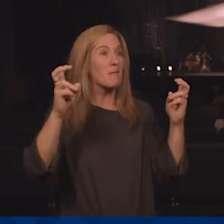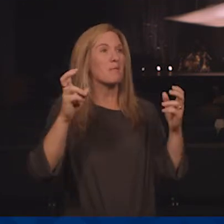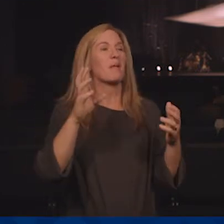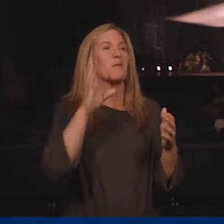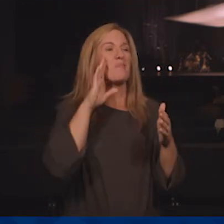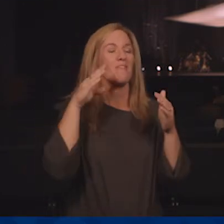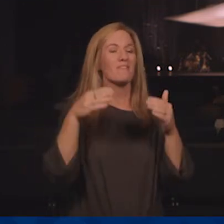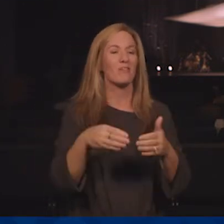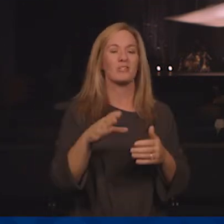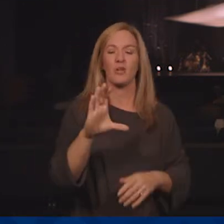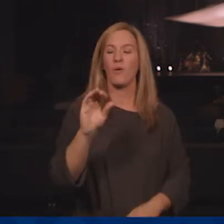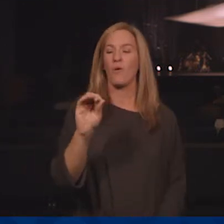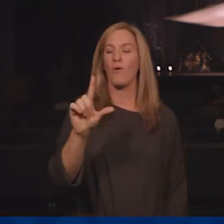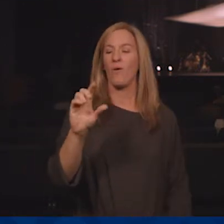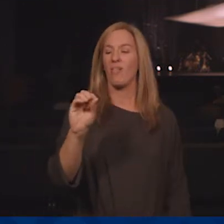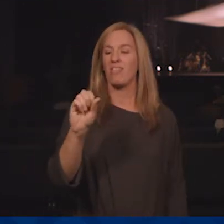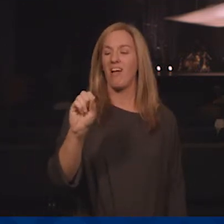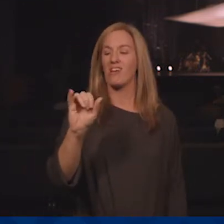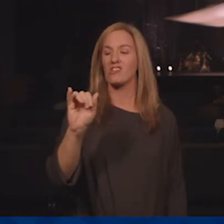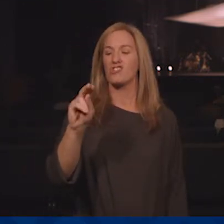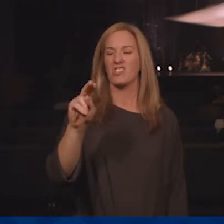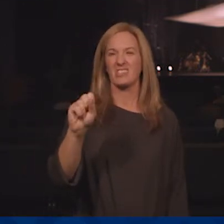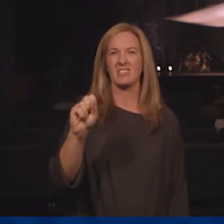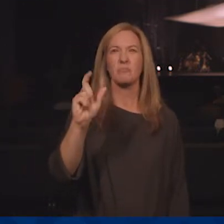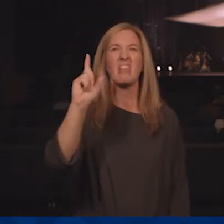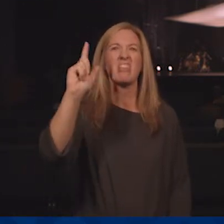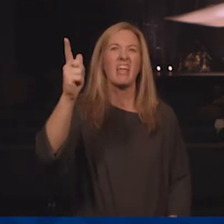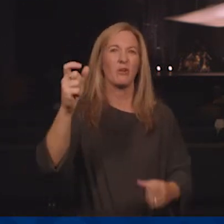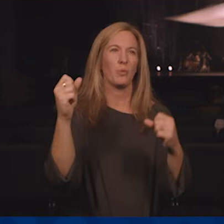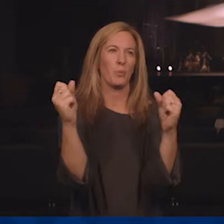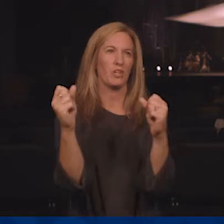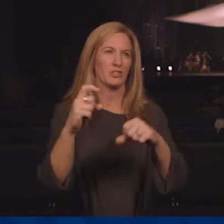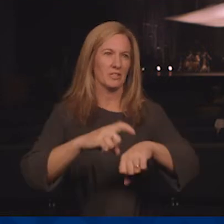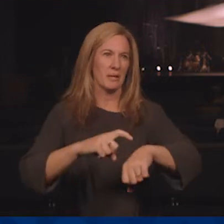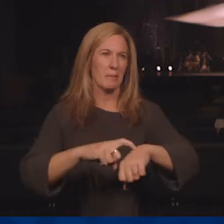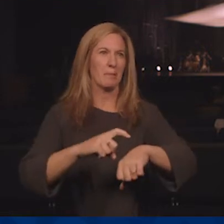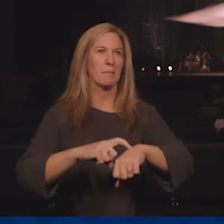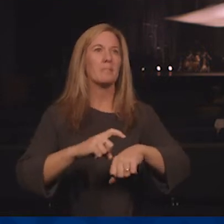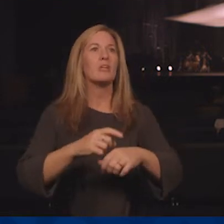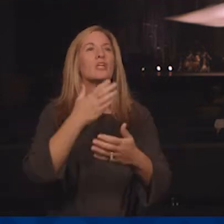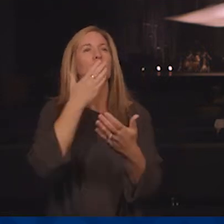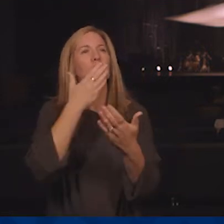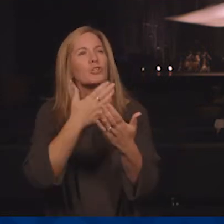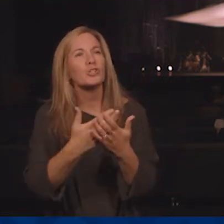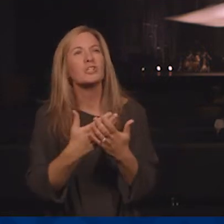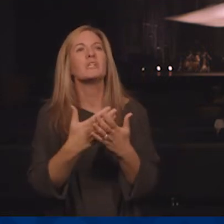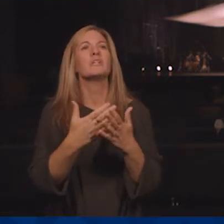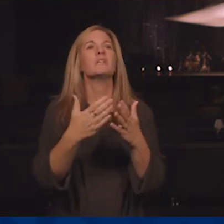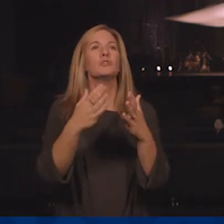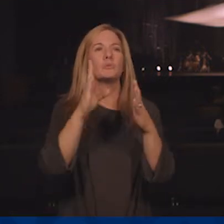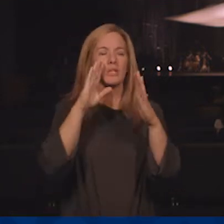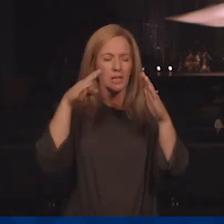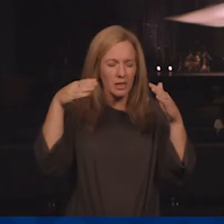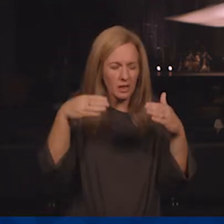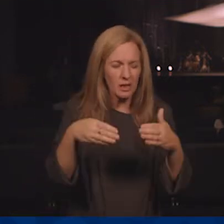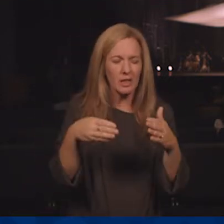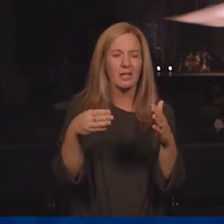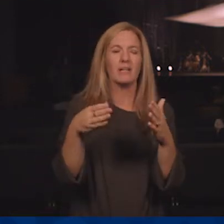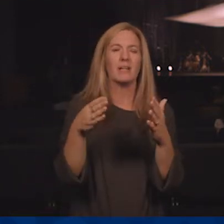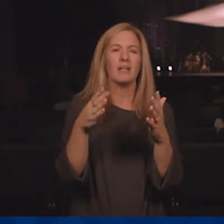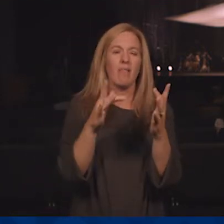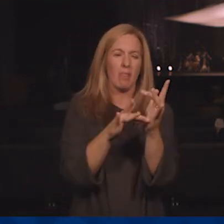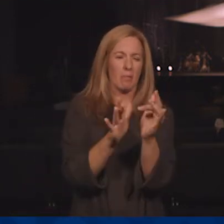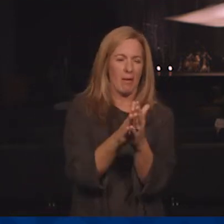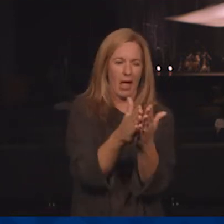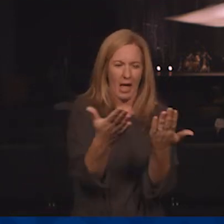through the book of Colossians. That'll be later this winter. It's a good thing to move slowly through Scripture in context to get the